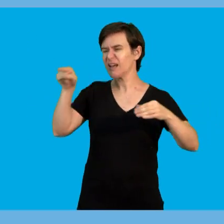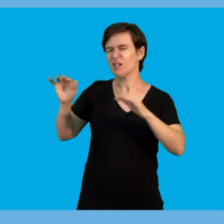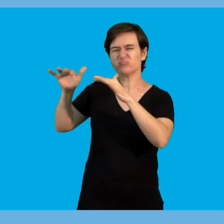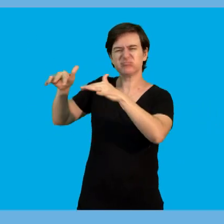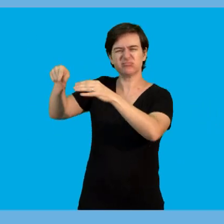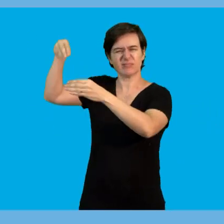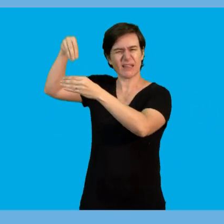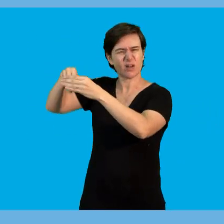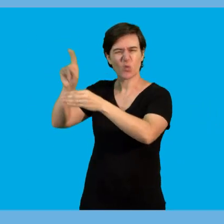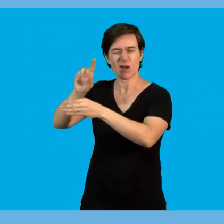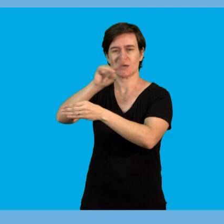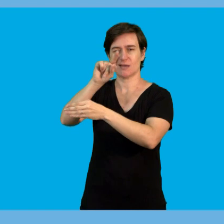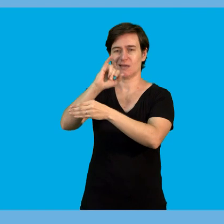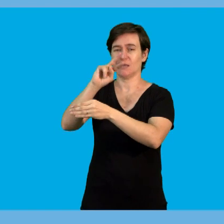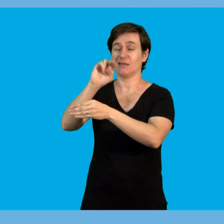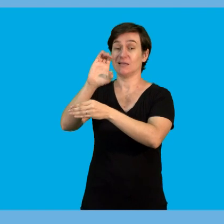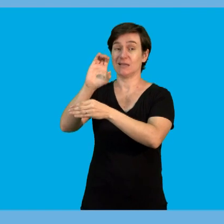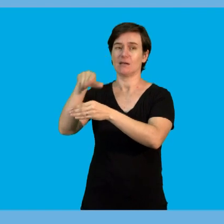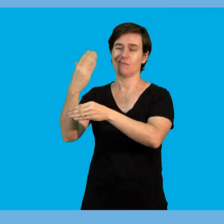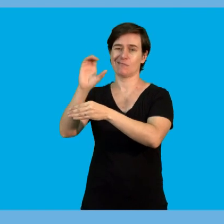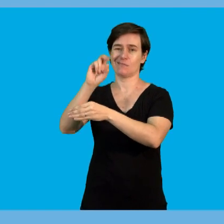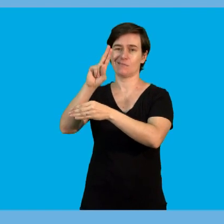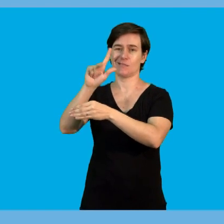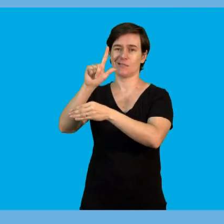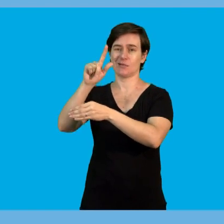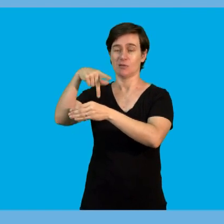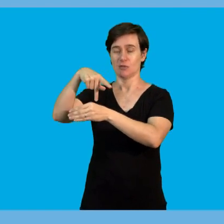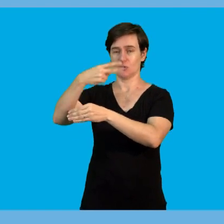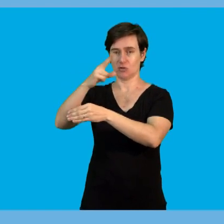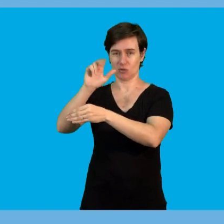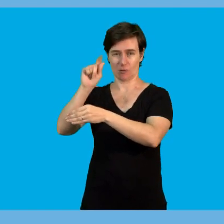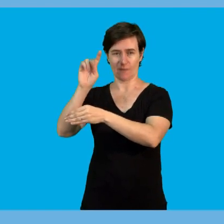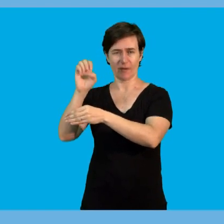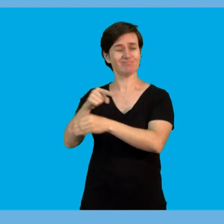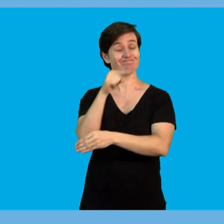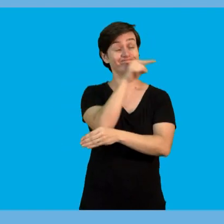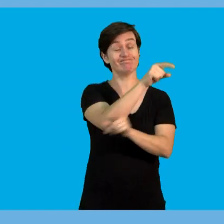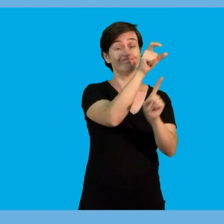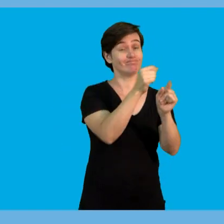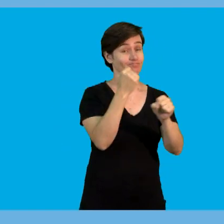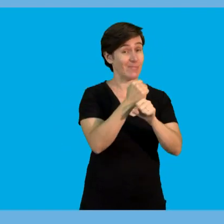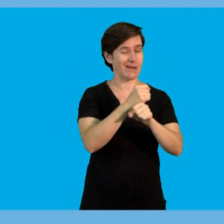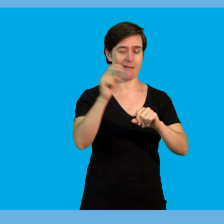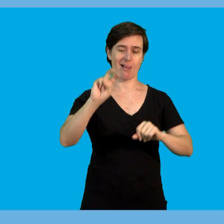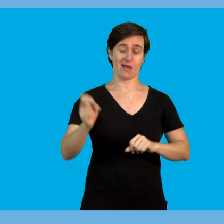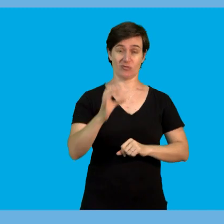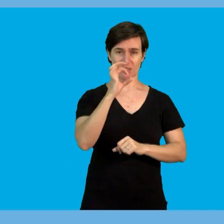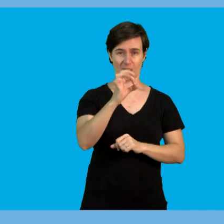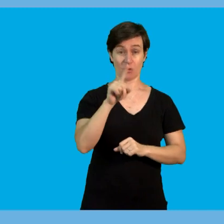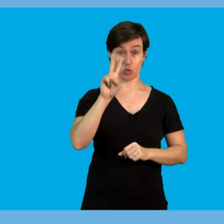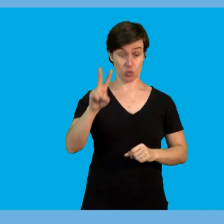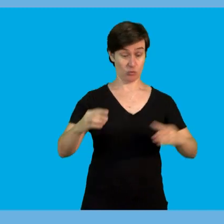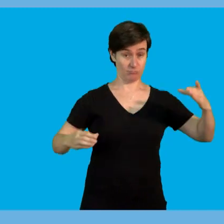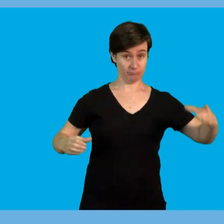we have a zinc sulfate solution. So this guy is making an electric cell, and he has two